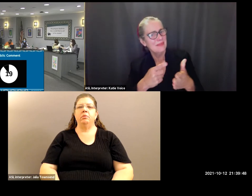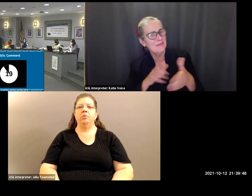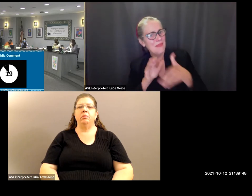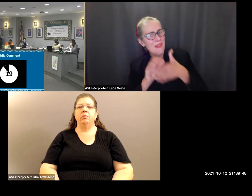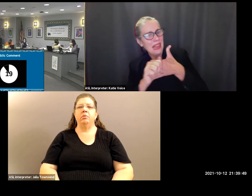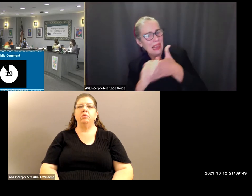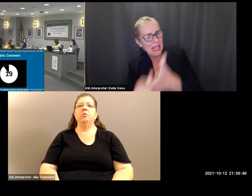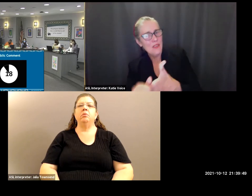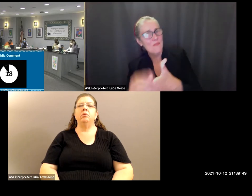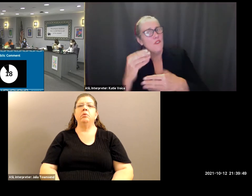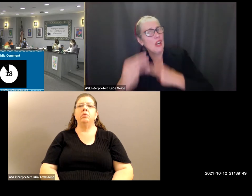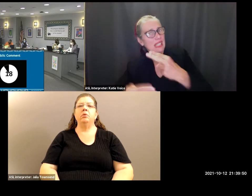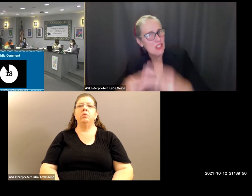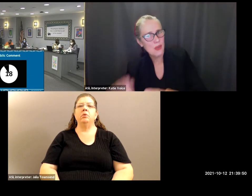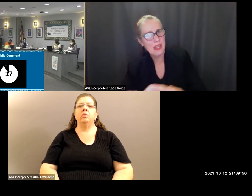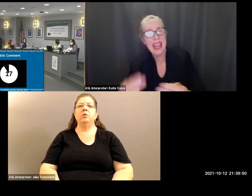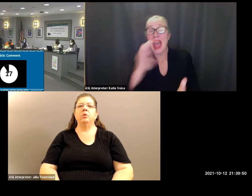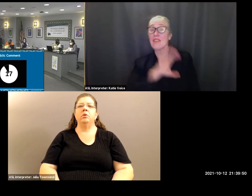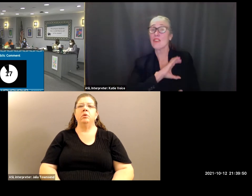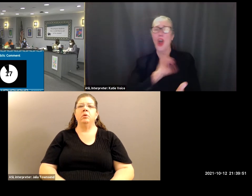thank you for your time